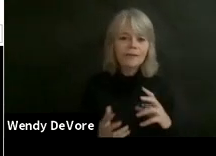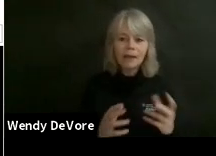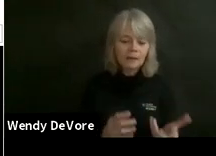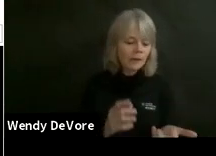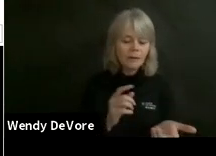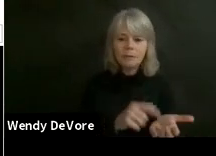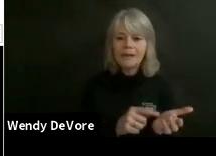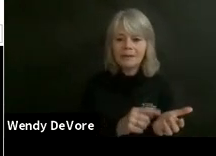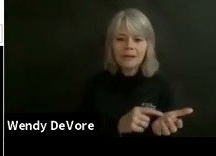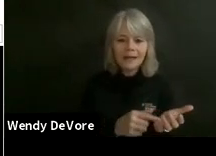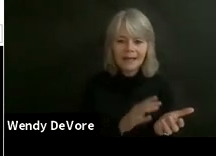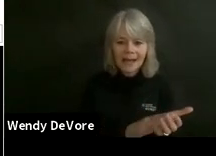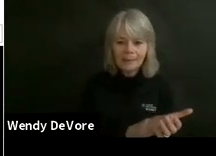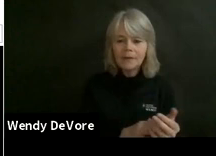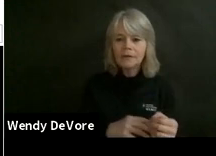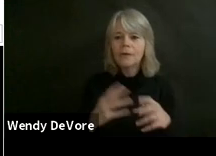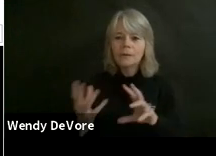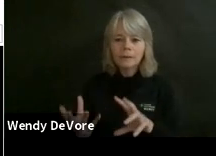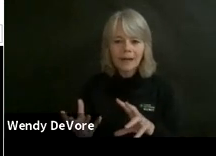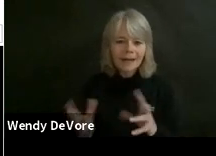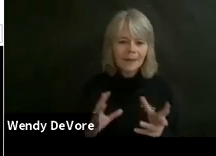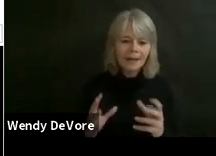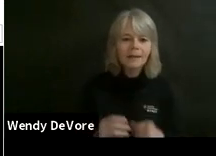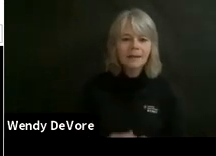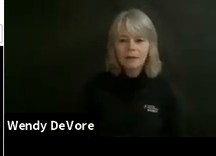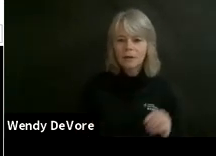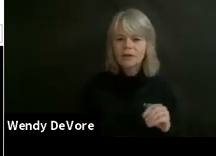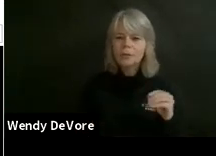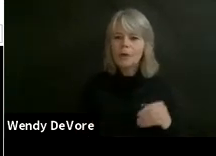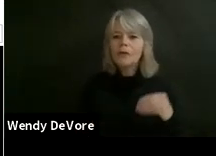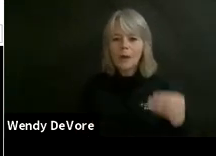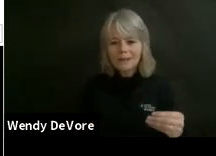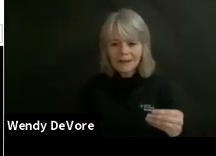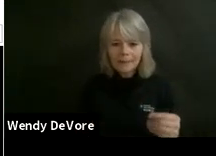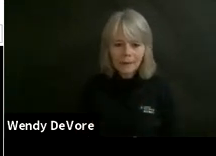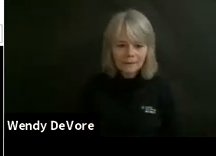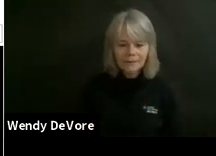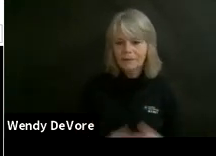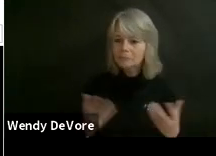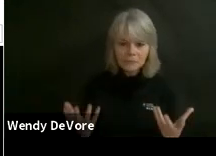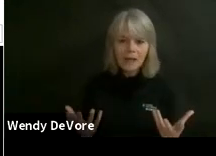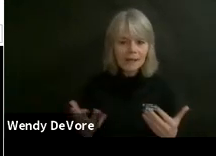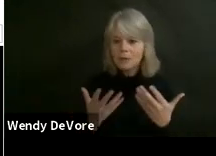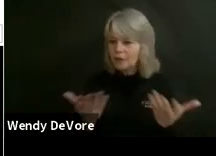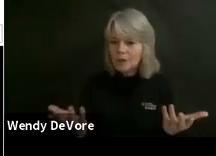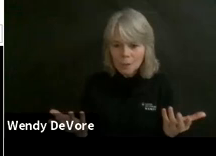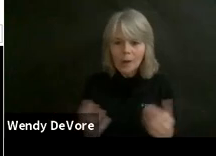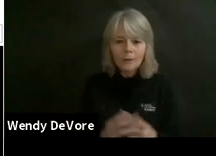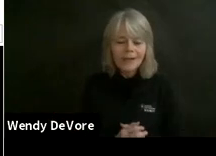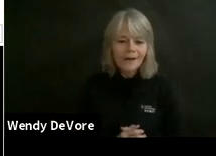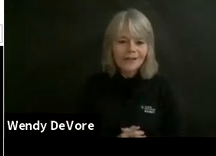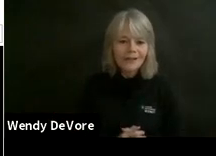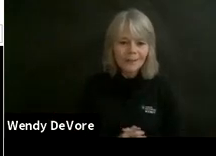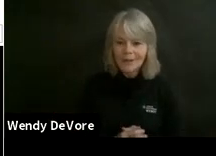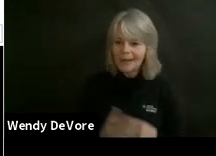live and it's basically like an app on their phone or iPad. So it's just more of a one step process. So and I'm sure you